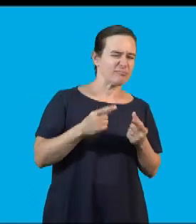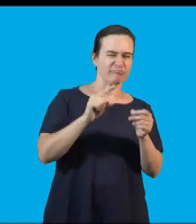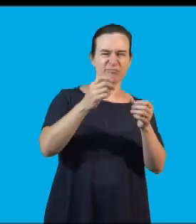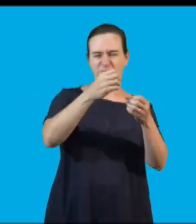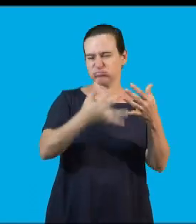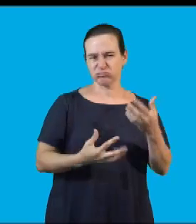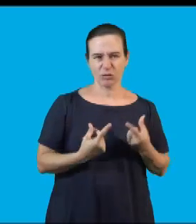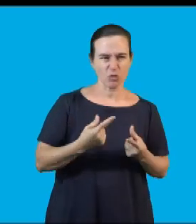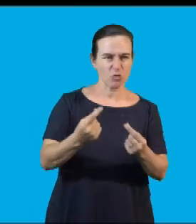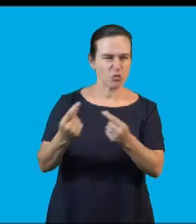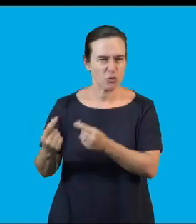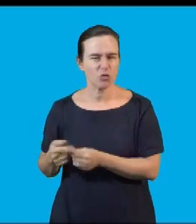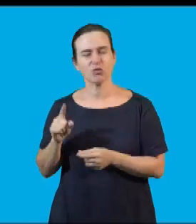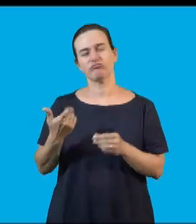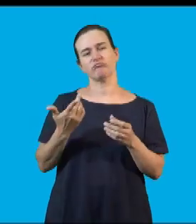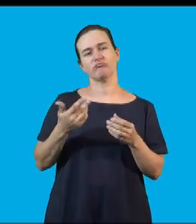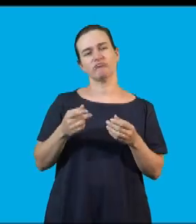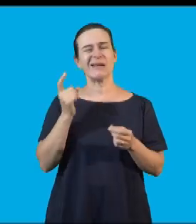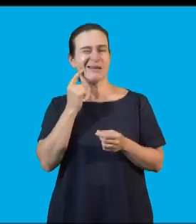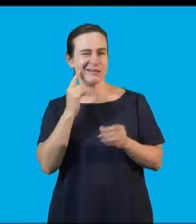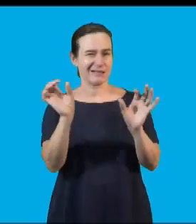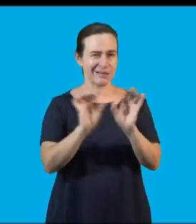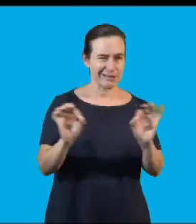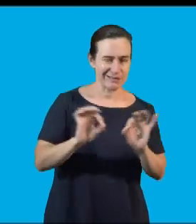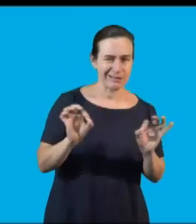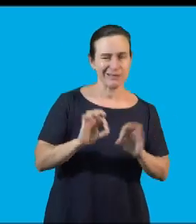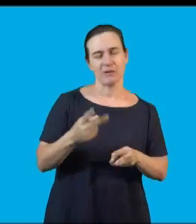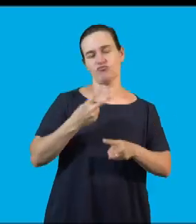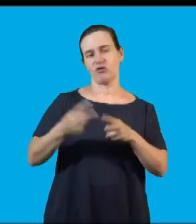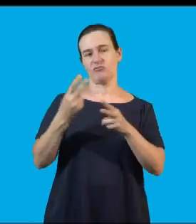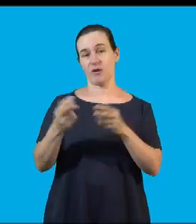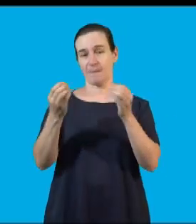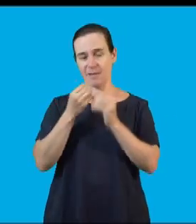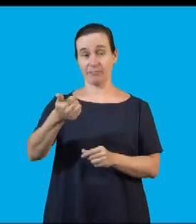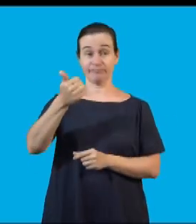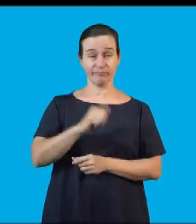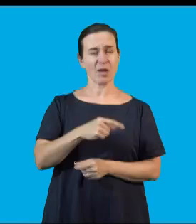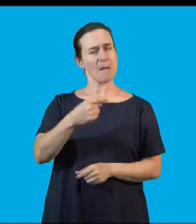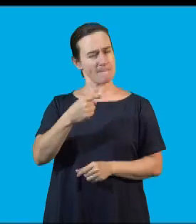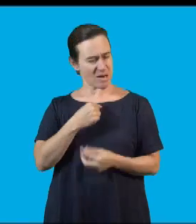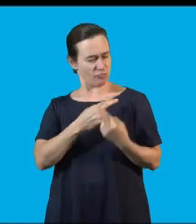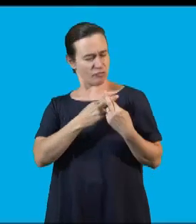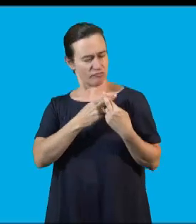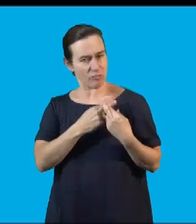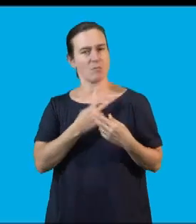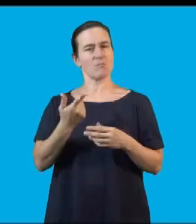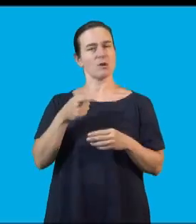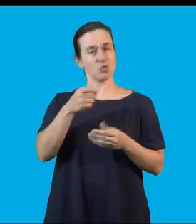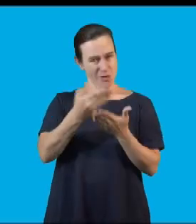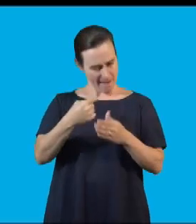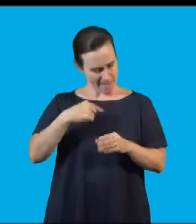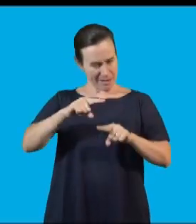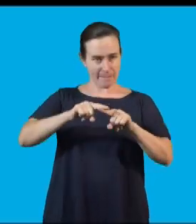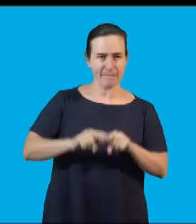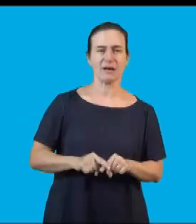preparation. So a list of the services as required. I am reliable, friendly, and dedicated to making your